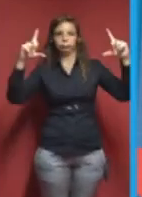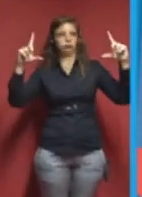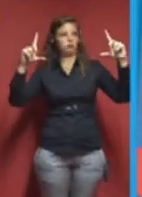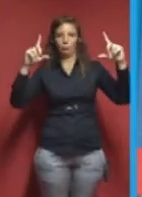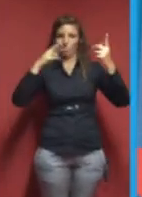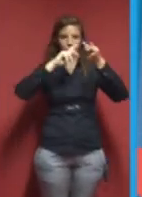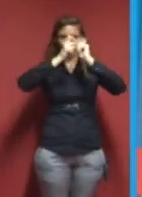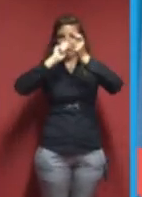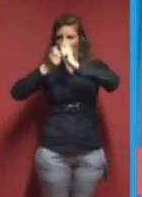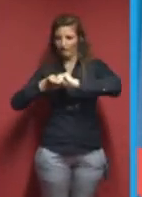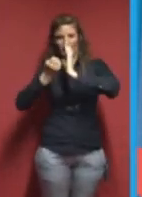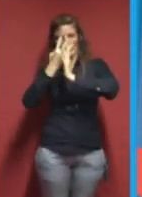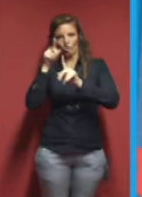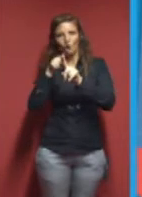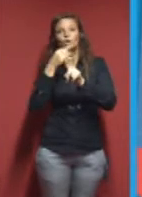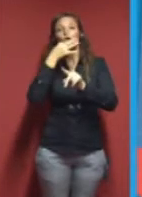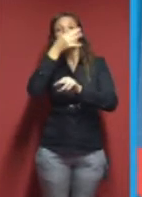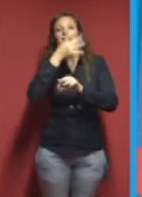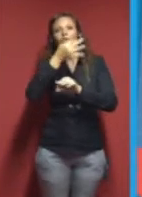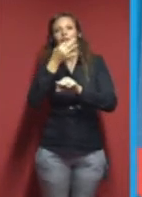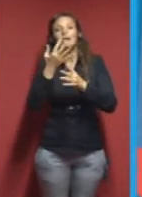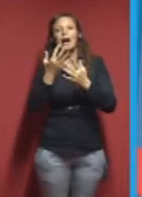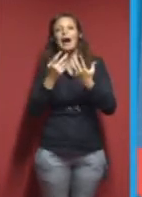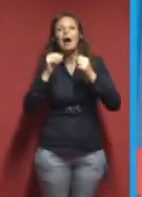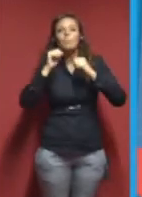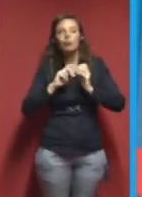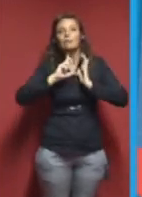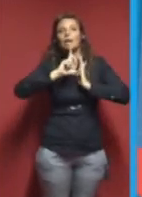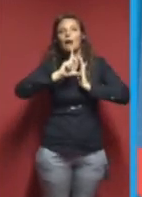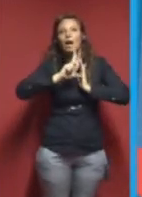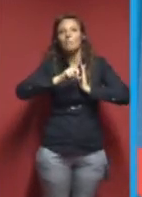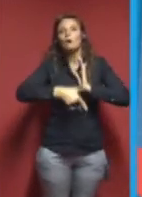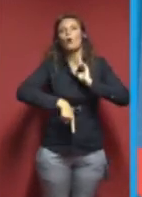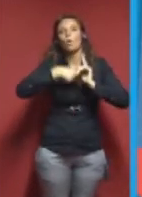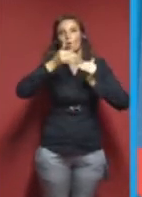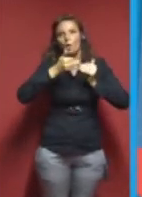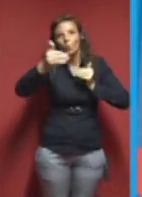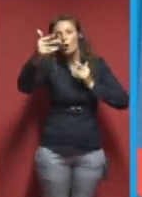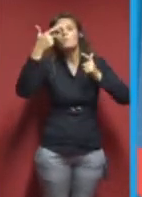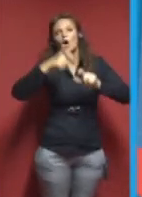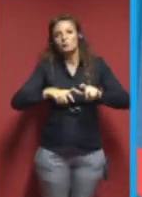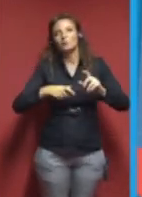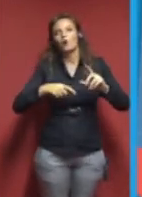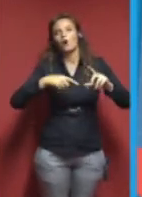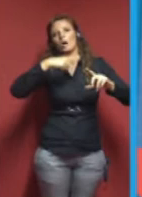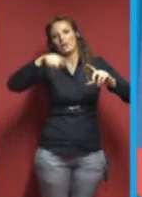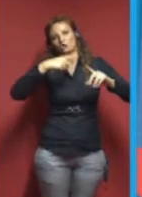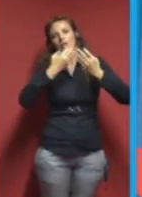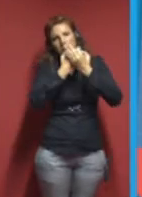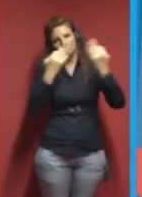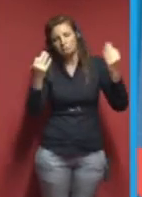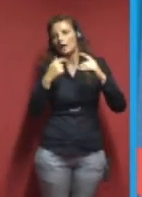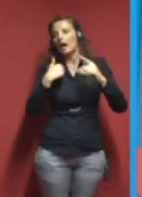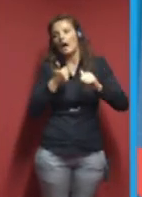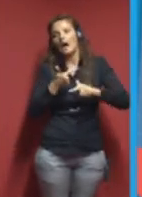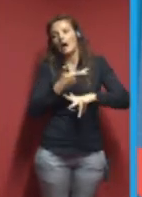Because recycling is a very good idea, but every time that you recycle, all the materials get worse and they lose some kind of quality. So it's very